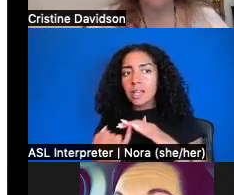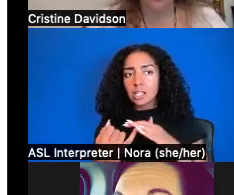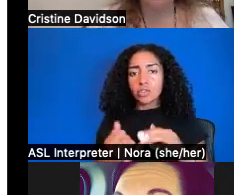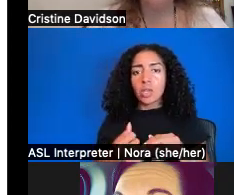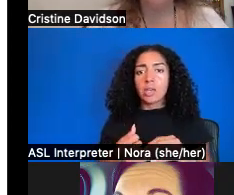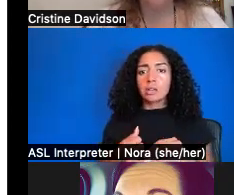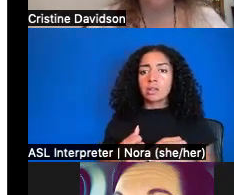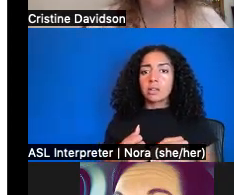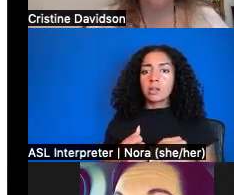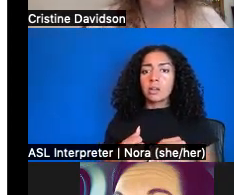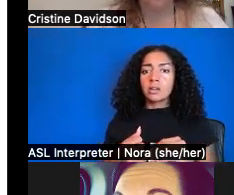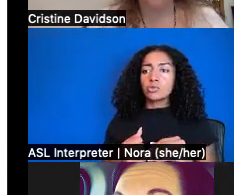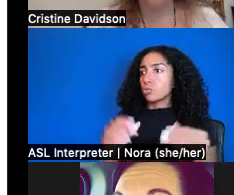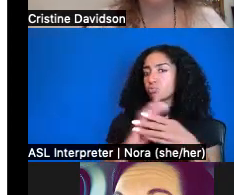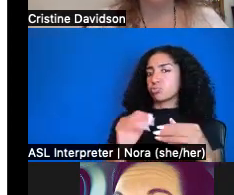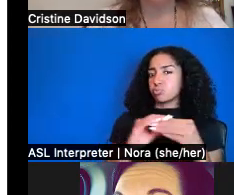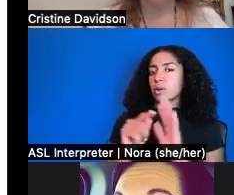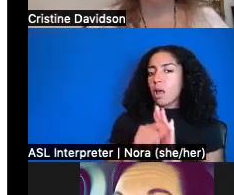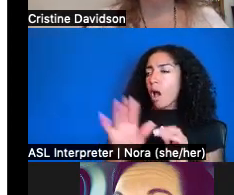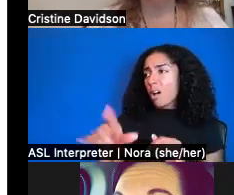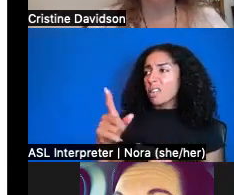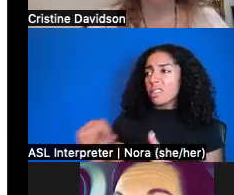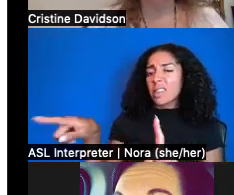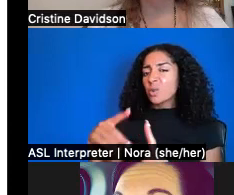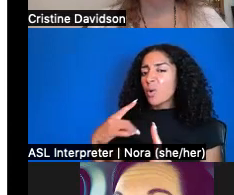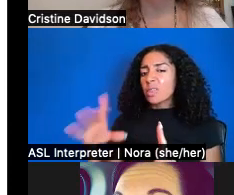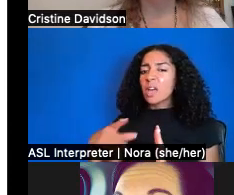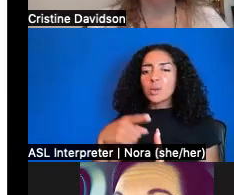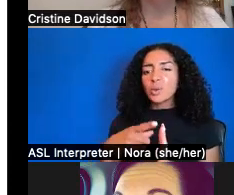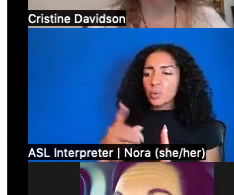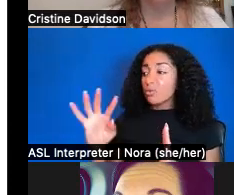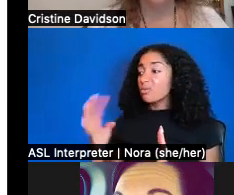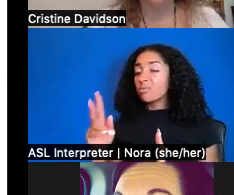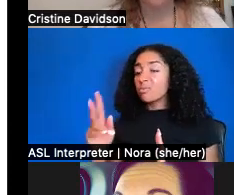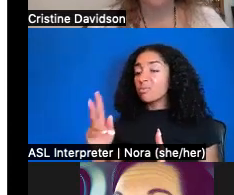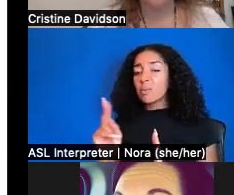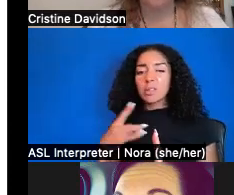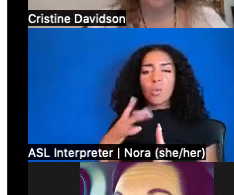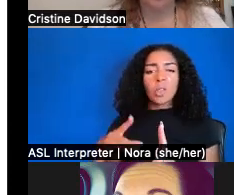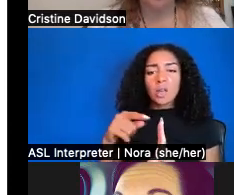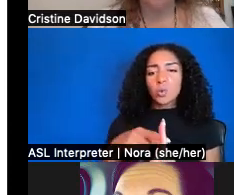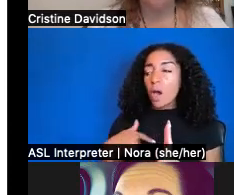were talking crap about you. Or, I heard this.